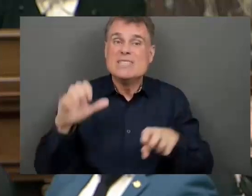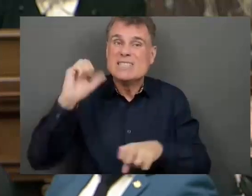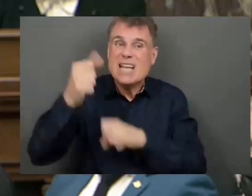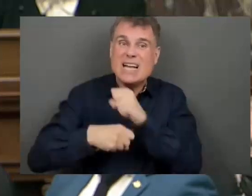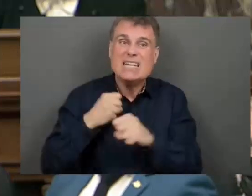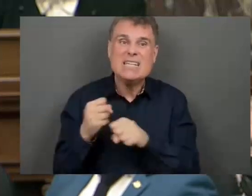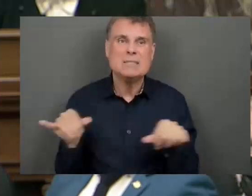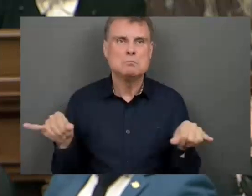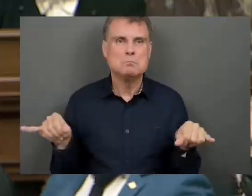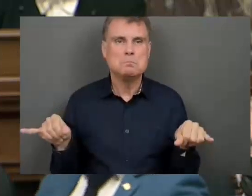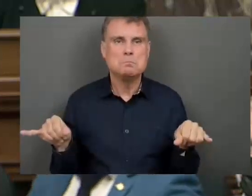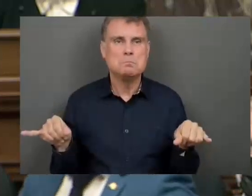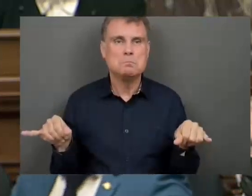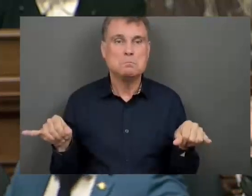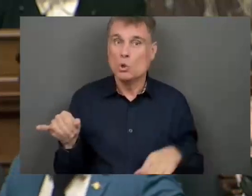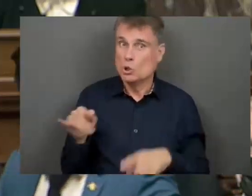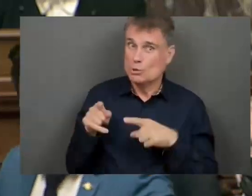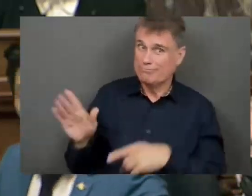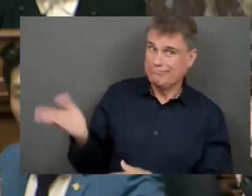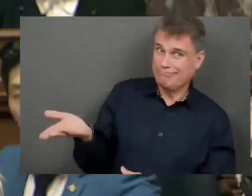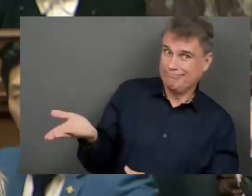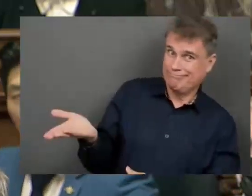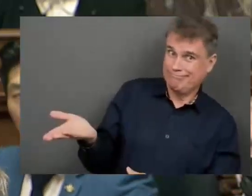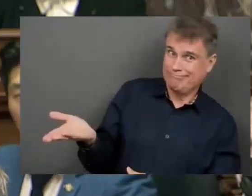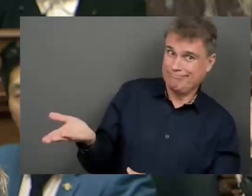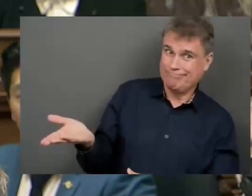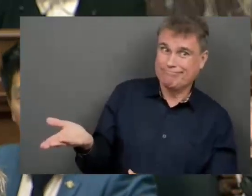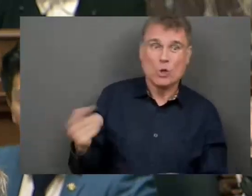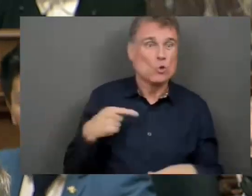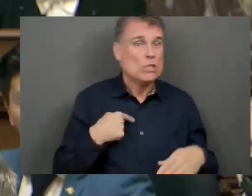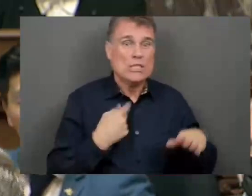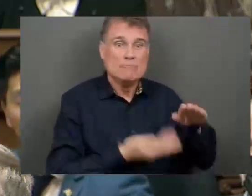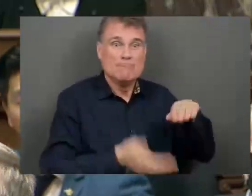times. We've increased minimum wage 7 times after that.